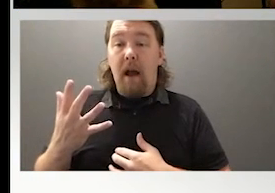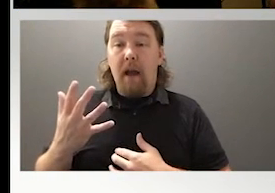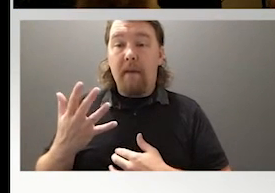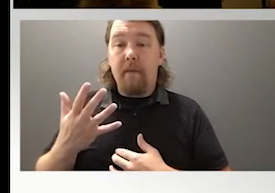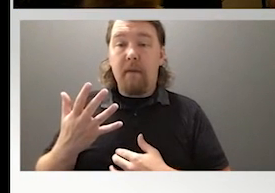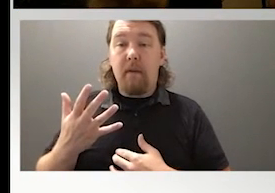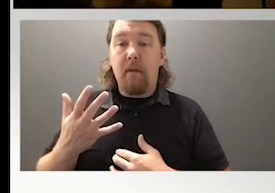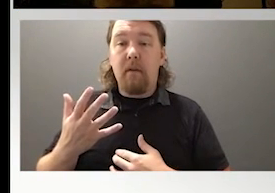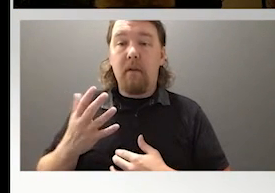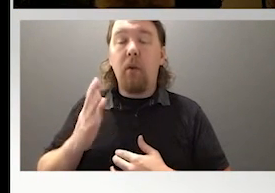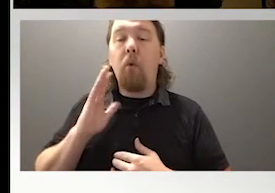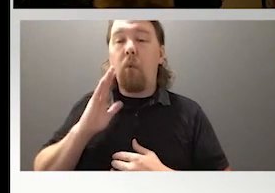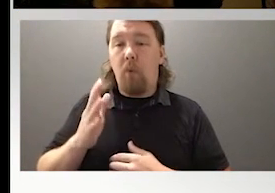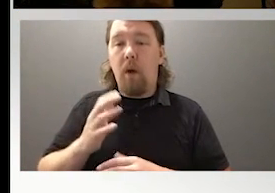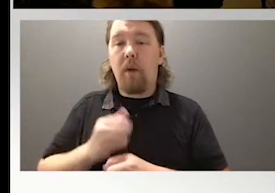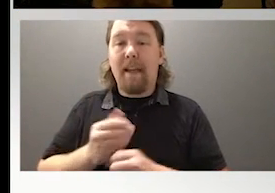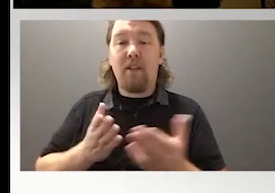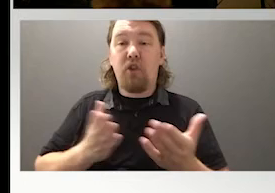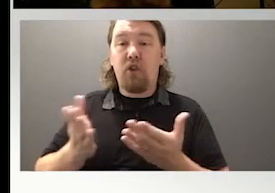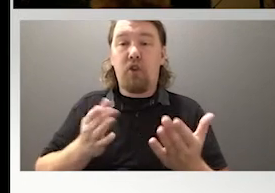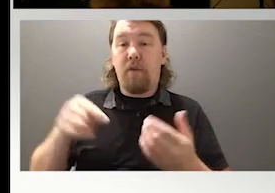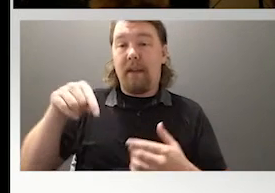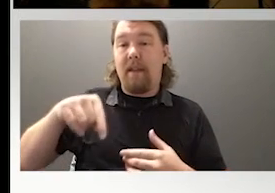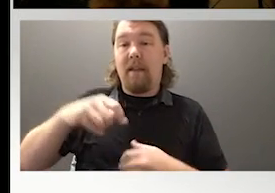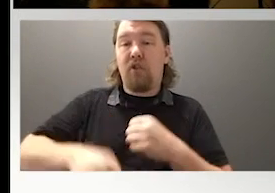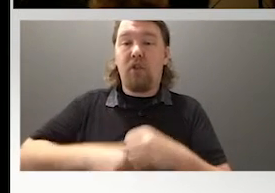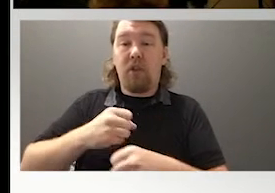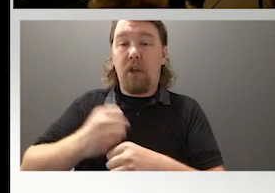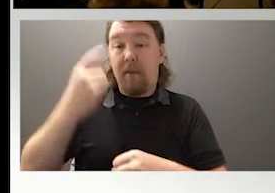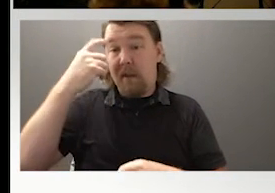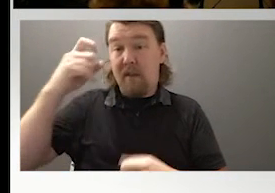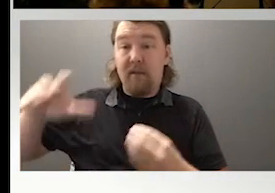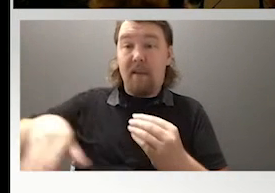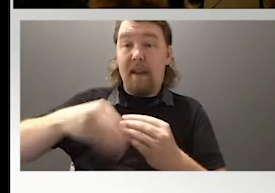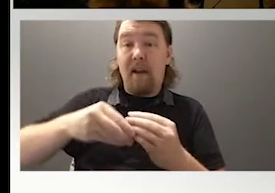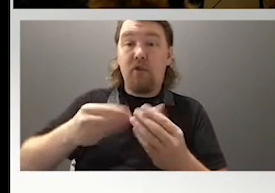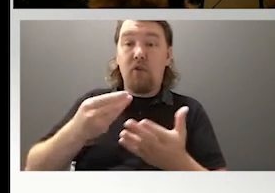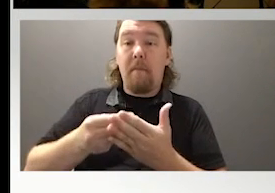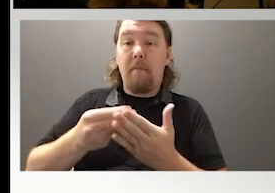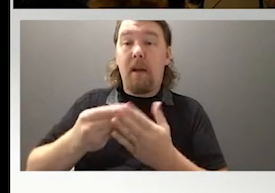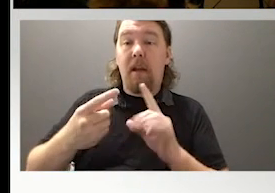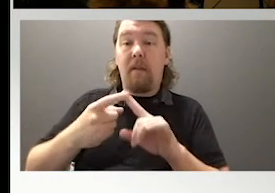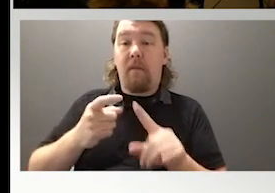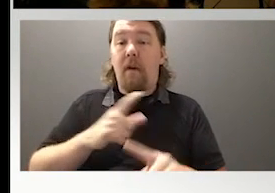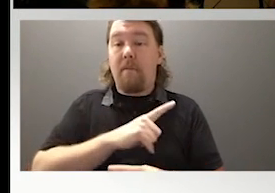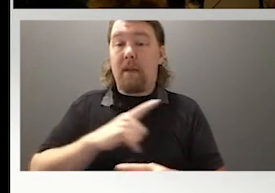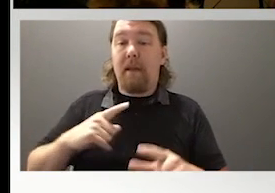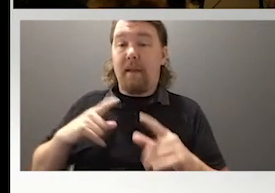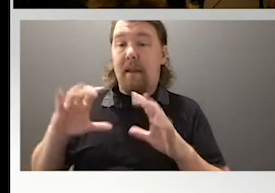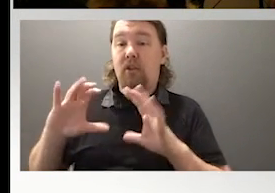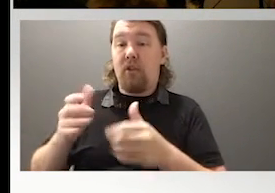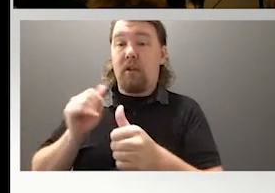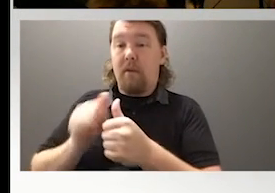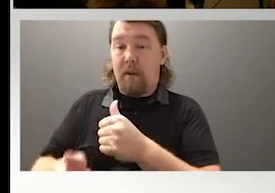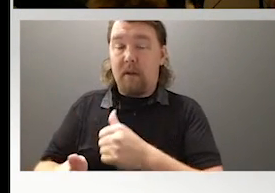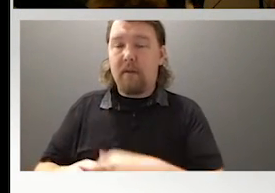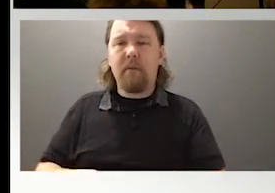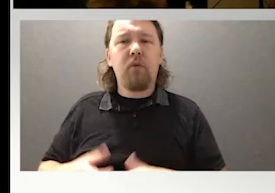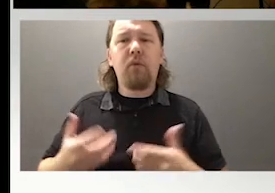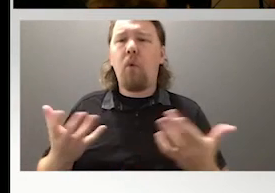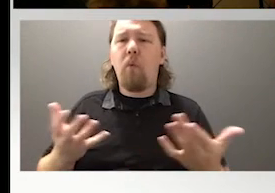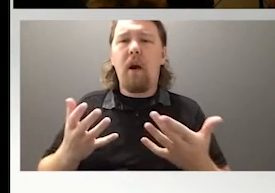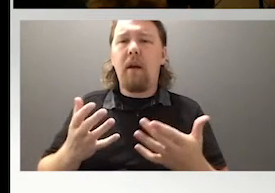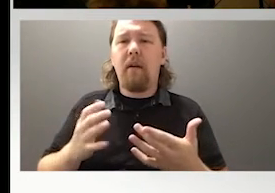are going to be served this year with the extra money we received from the legislature. So let's go through what